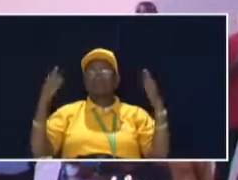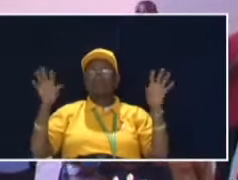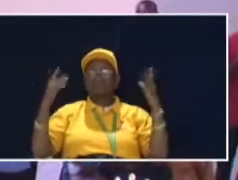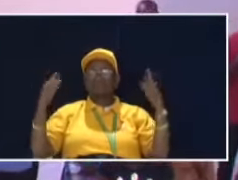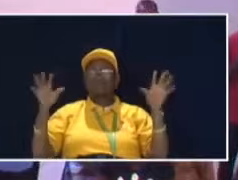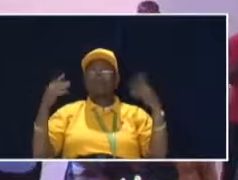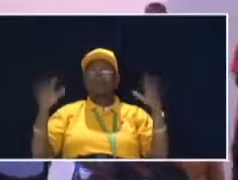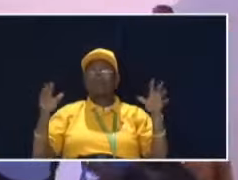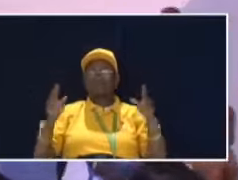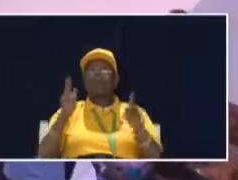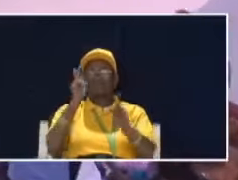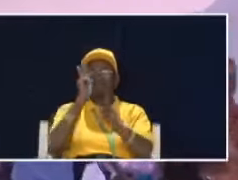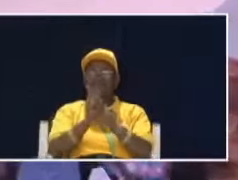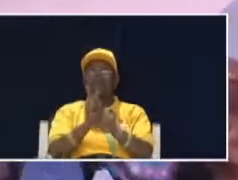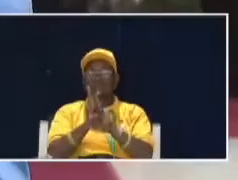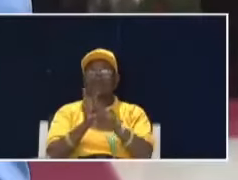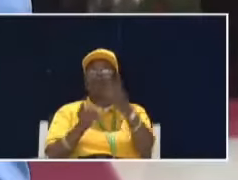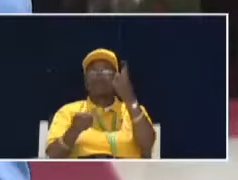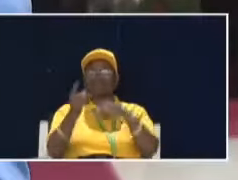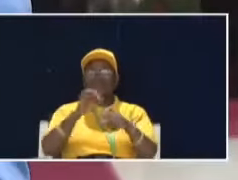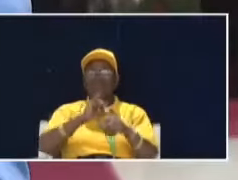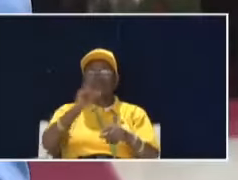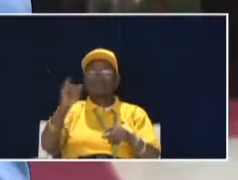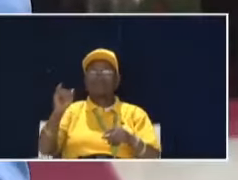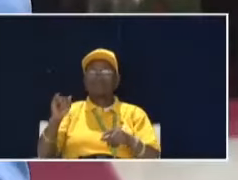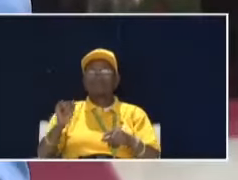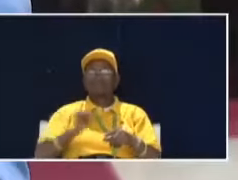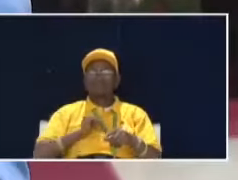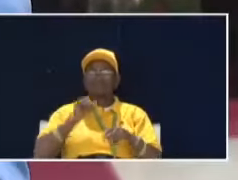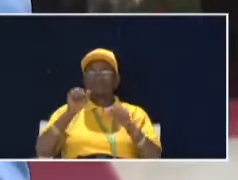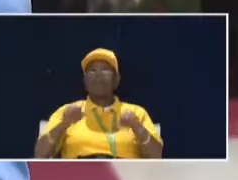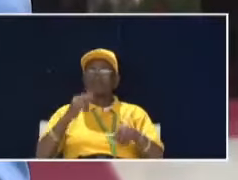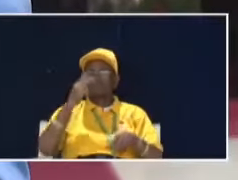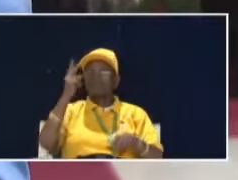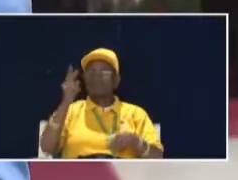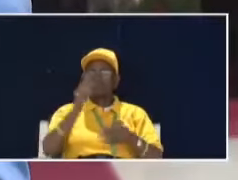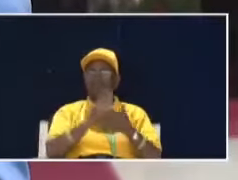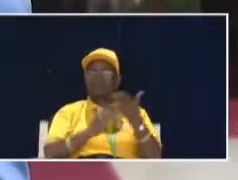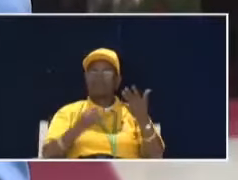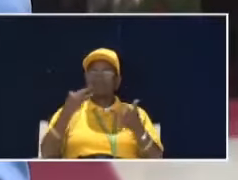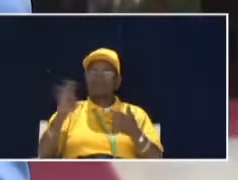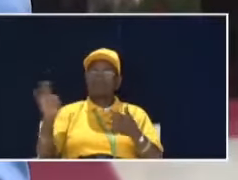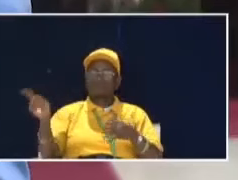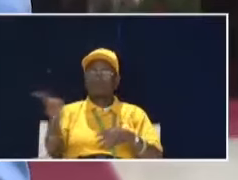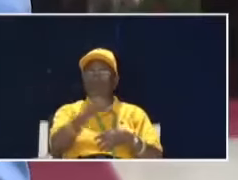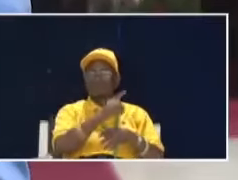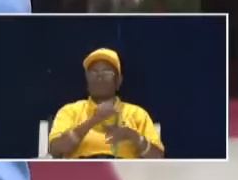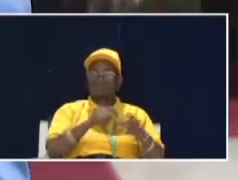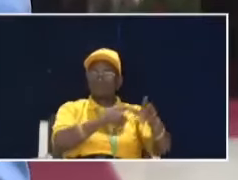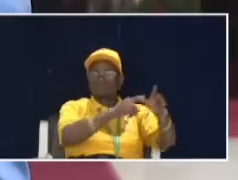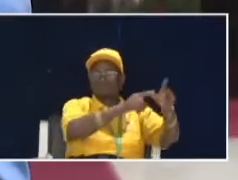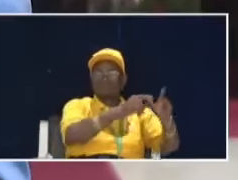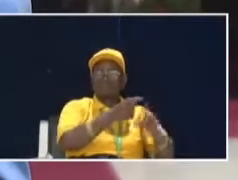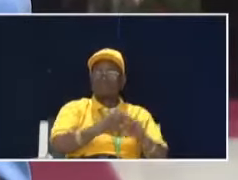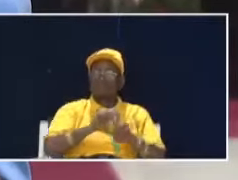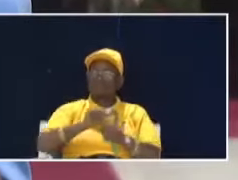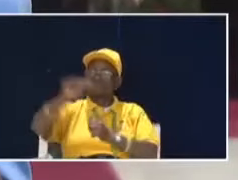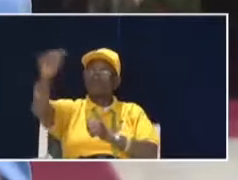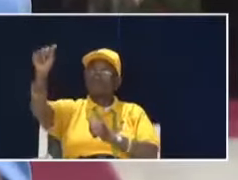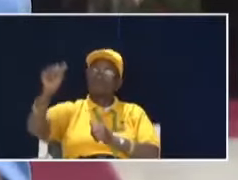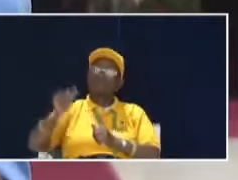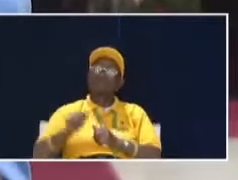Now keep coming, keep coming. I can see some of you running from afar. Just keep coming, don't stop.